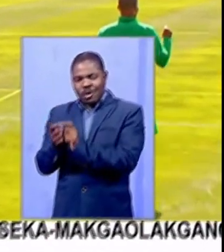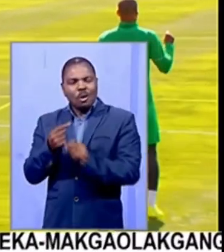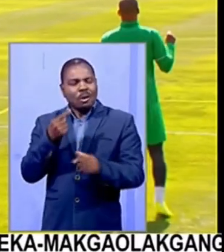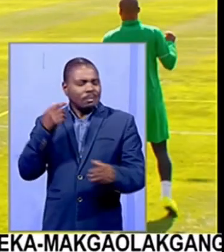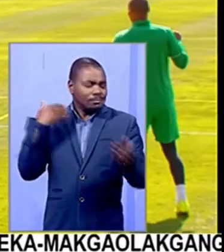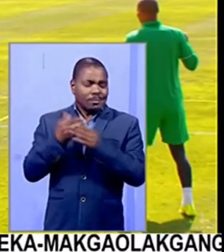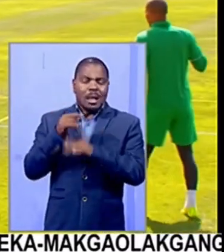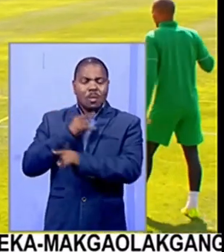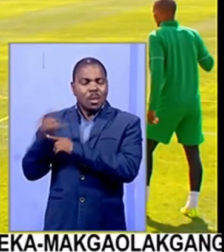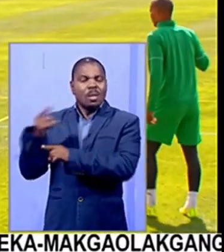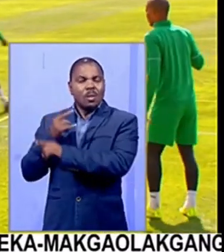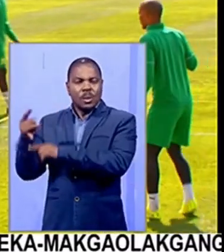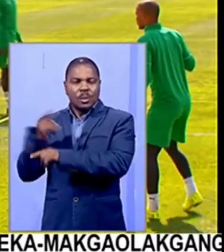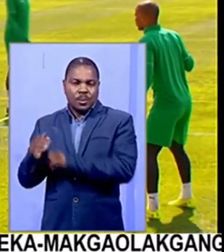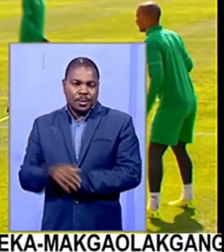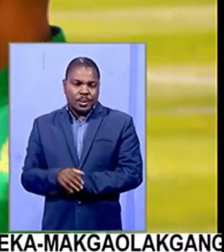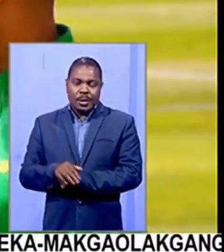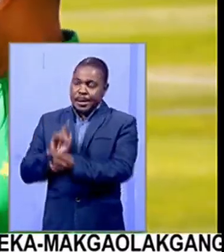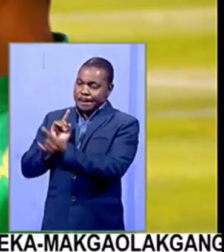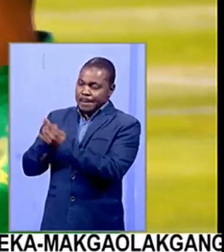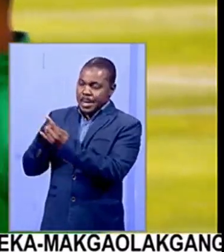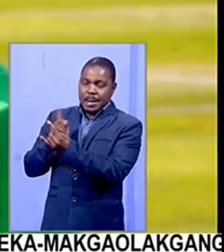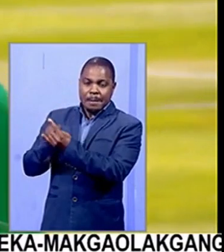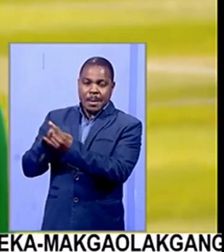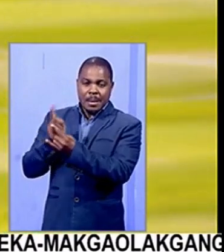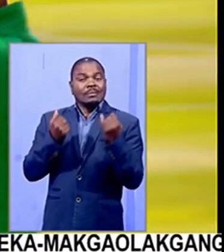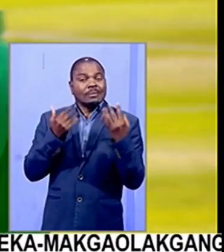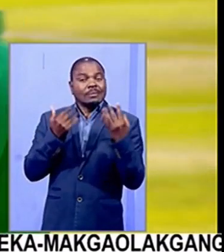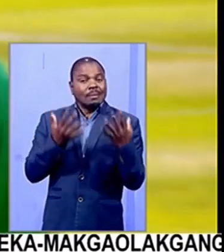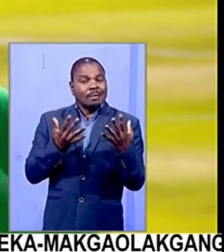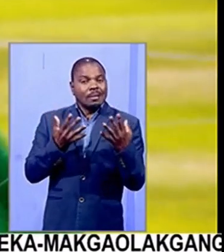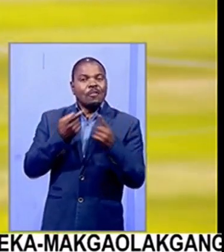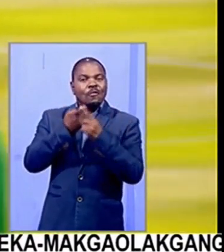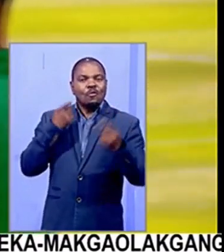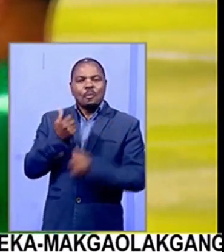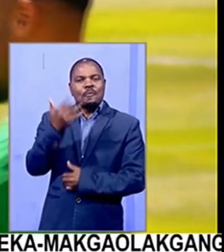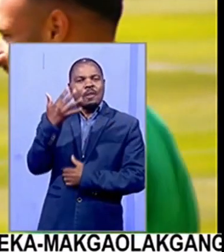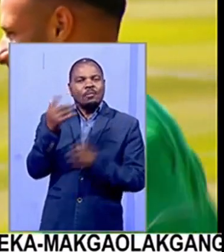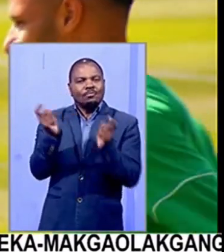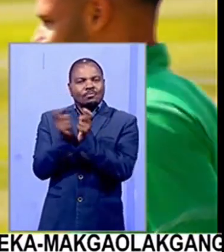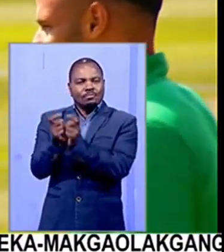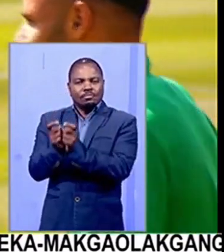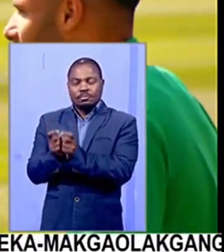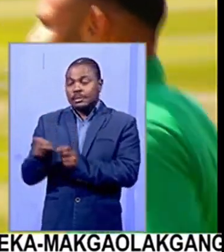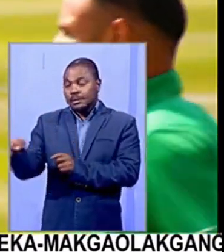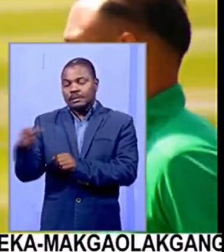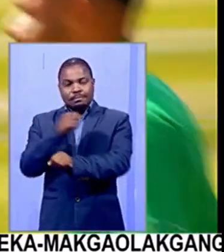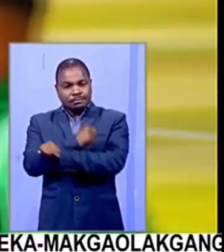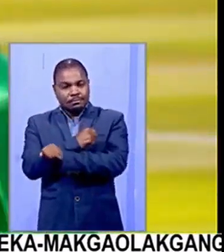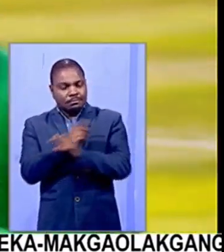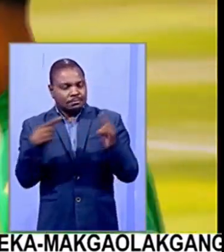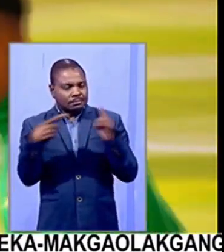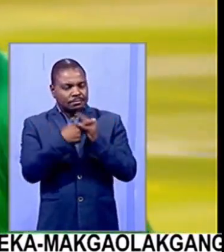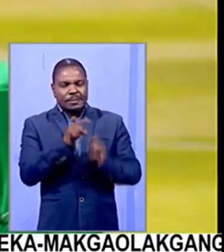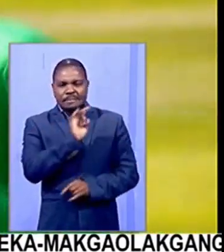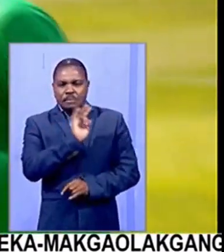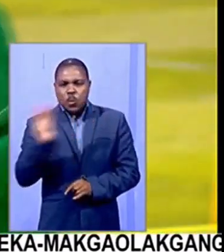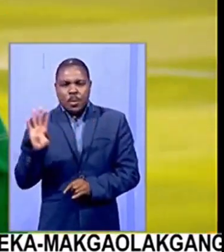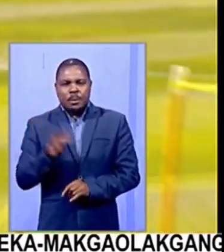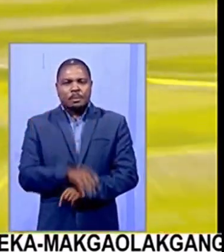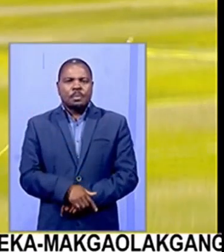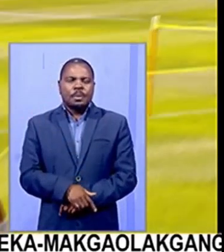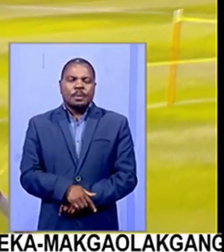Pirates. Ba nwišitše dino tše 10 mo dipapading tše 5 tša feta gomme Pirates ya nwisha no e tee.